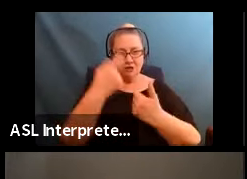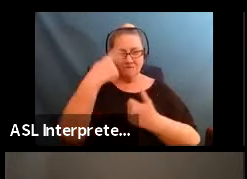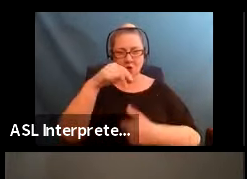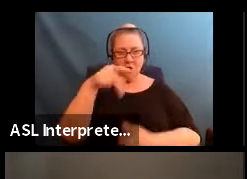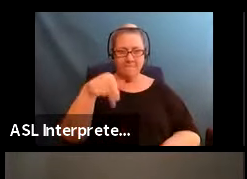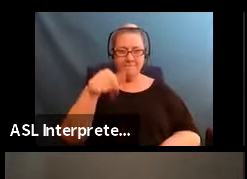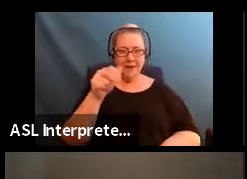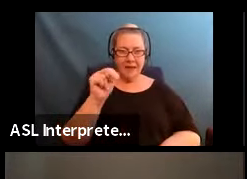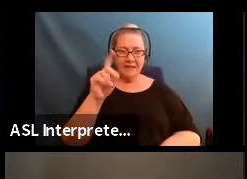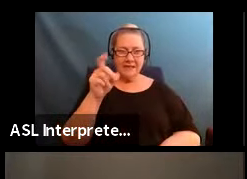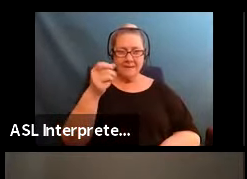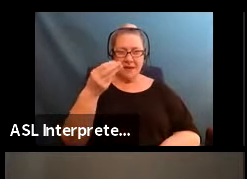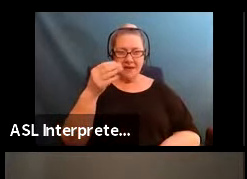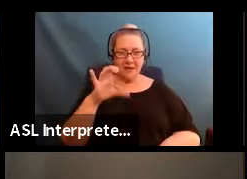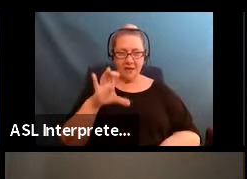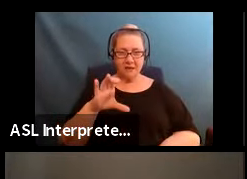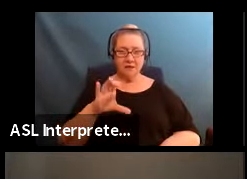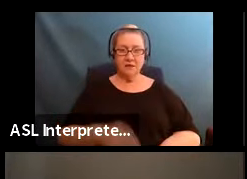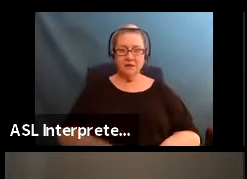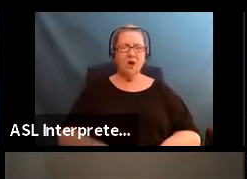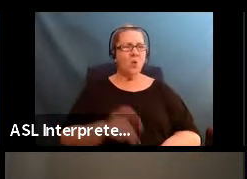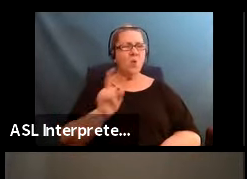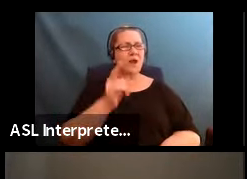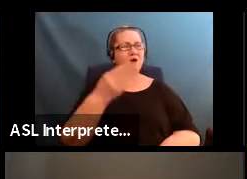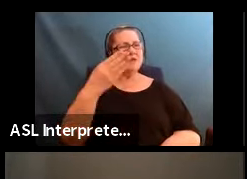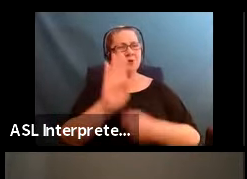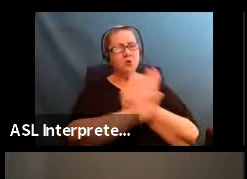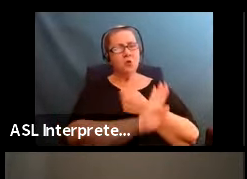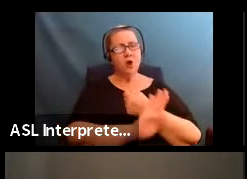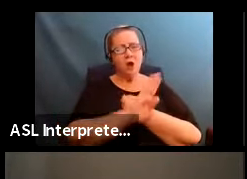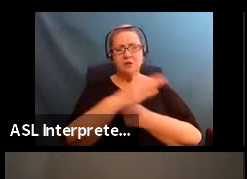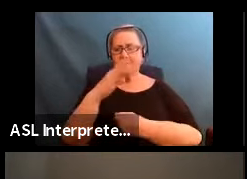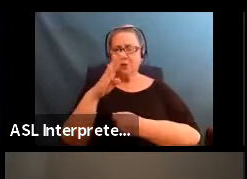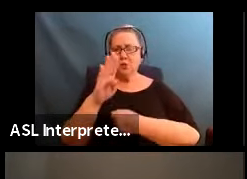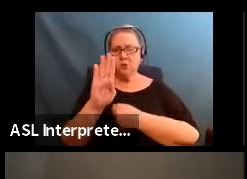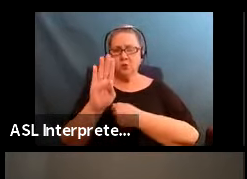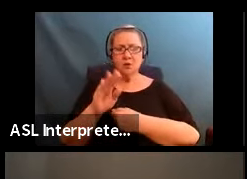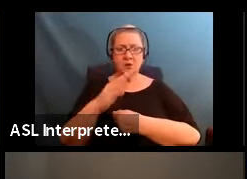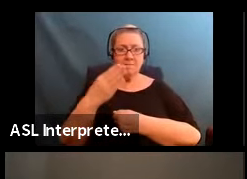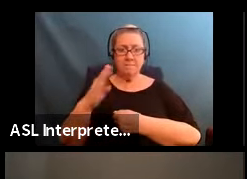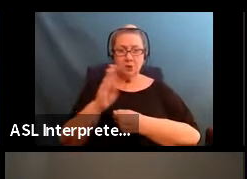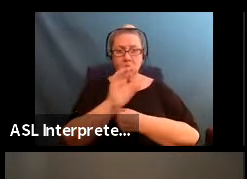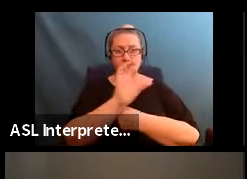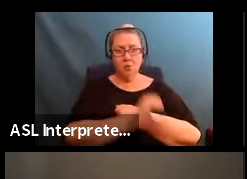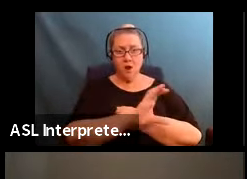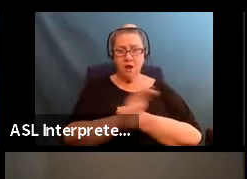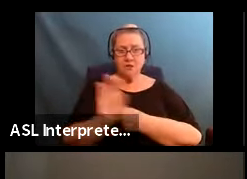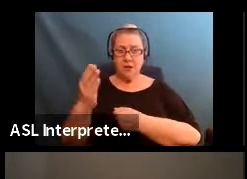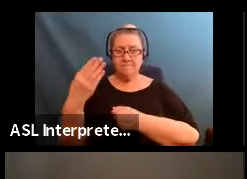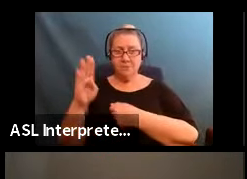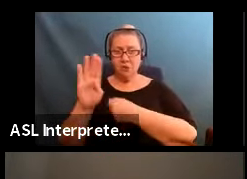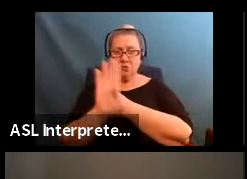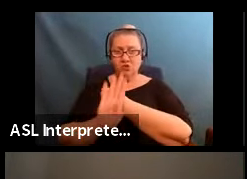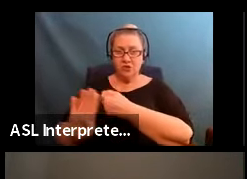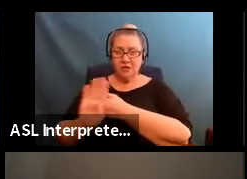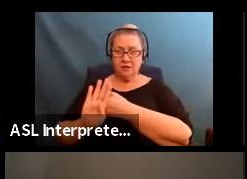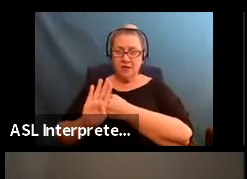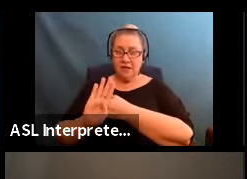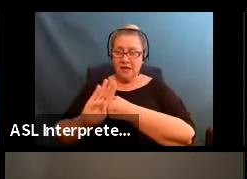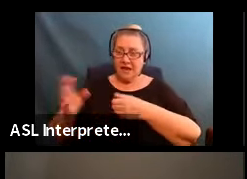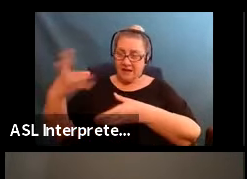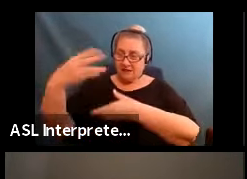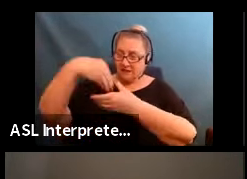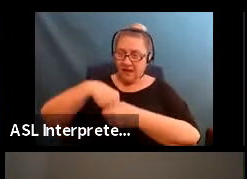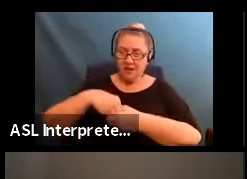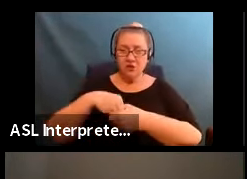need to have, where is Blue Cross, Blue Shield in engaging the clinical experts in older